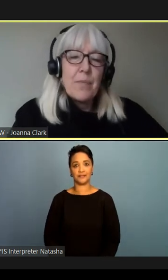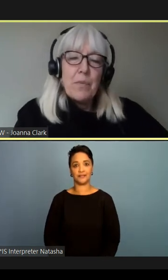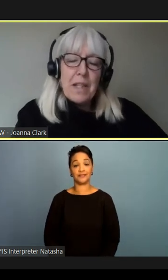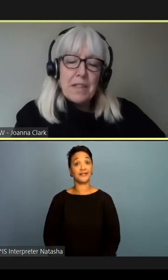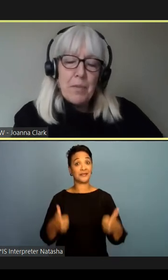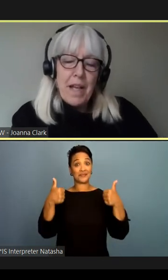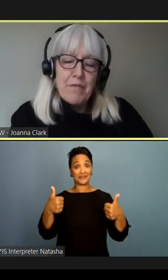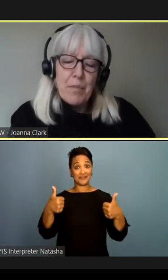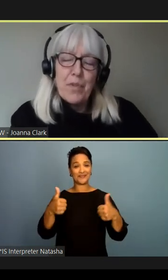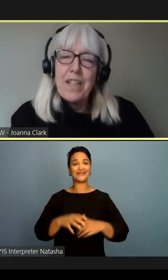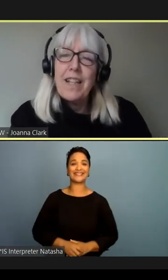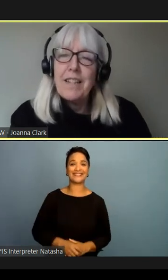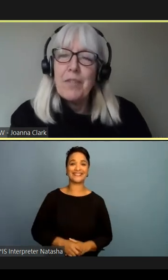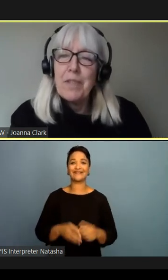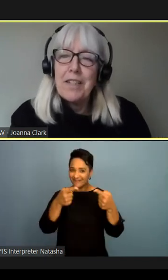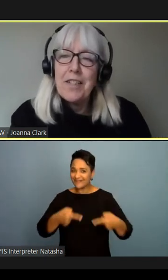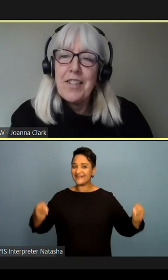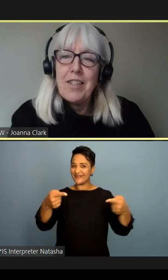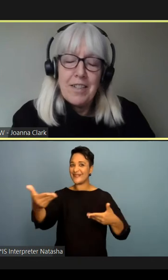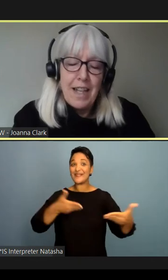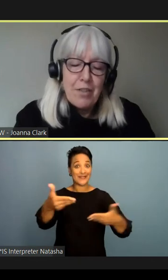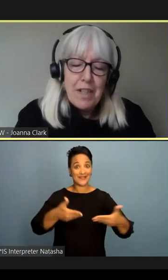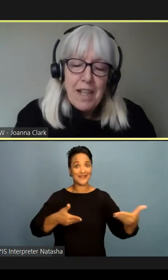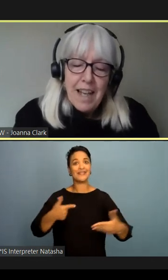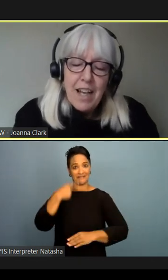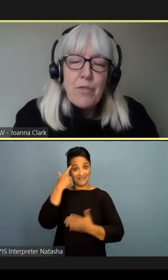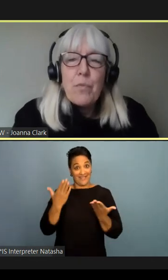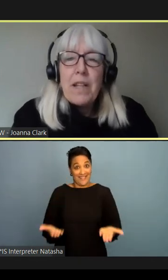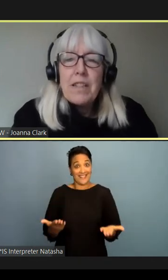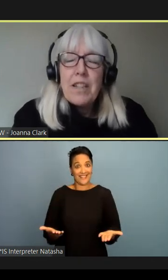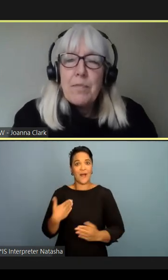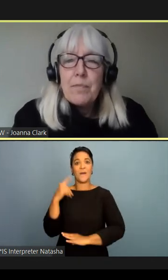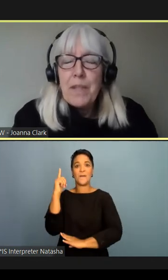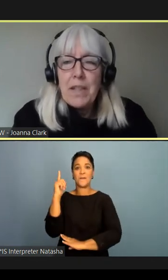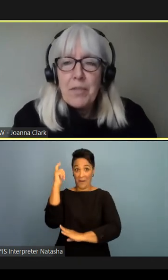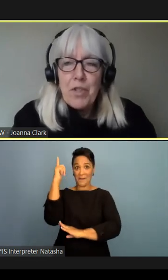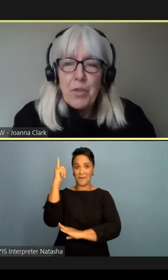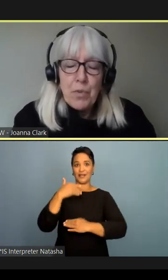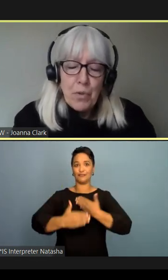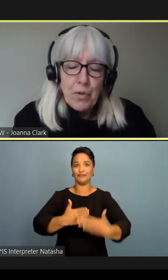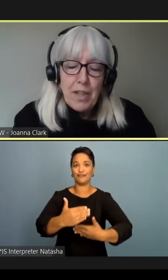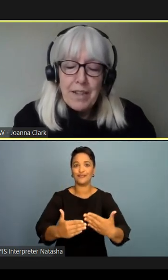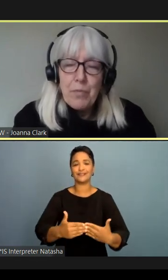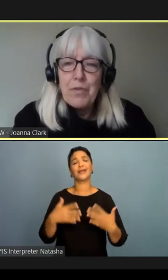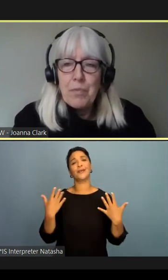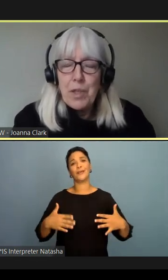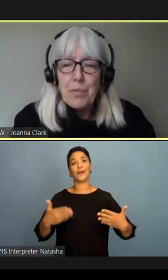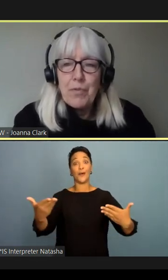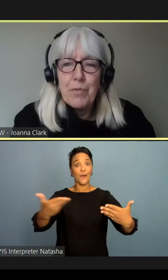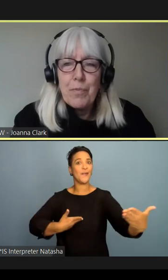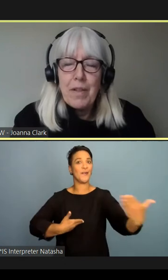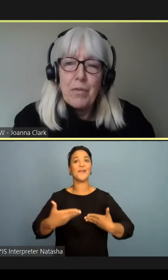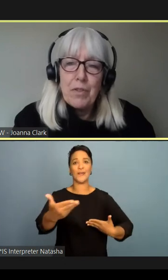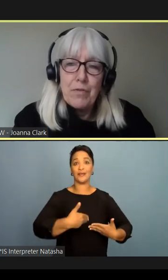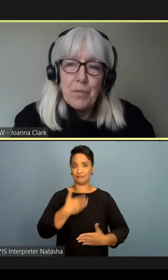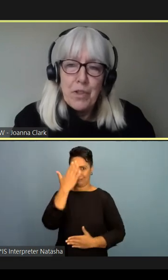Great. Well, welcome everybody. I think we're going to start now, and big welcome to you all. I know we've got people